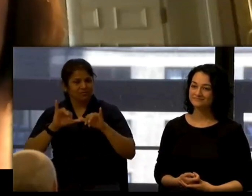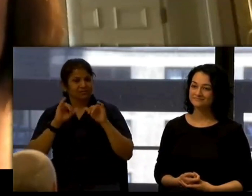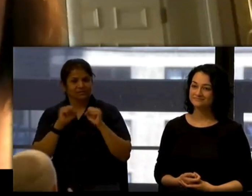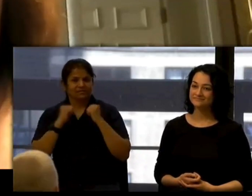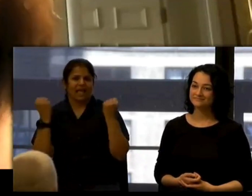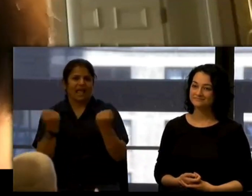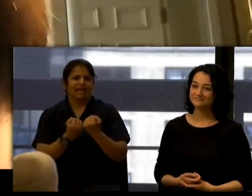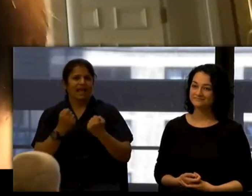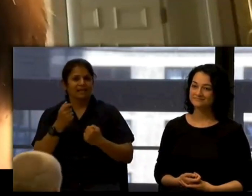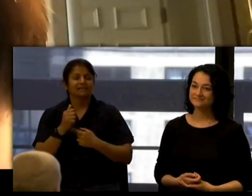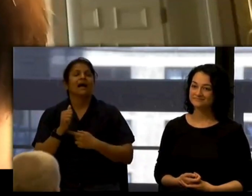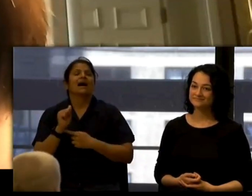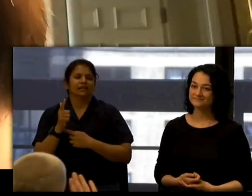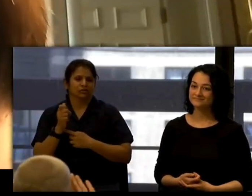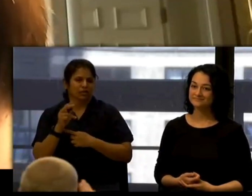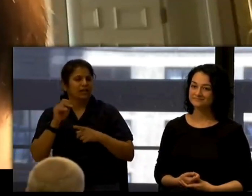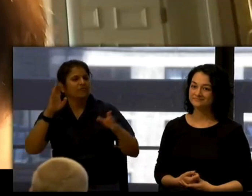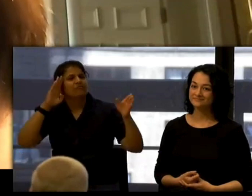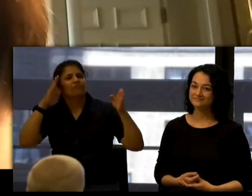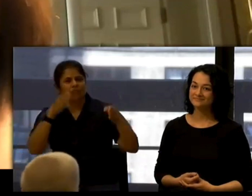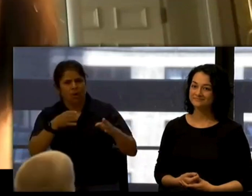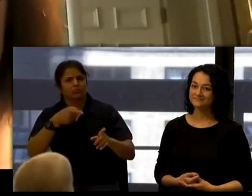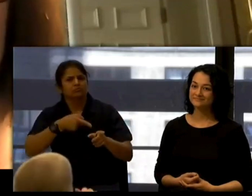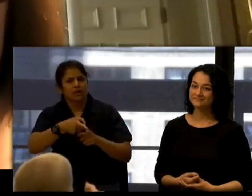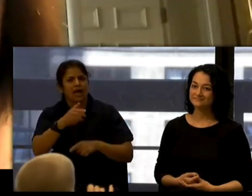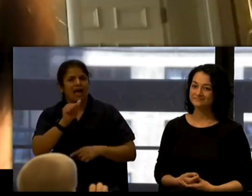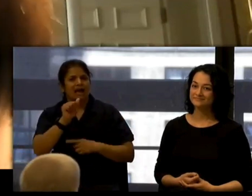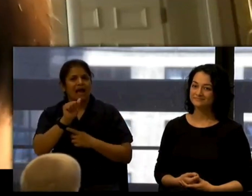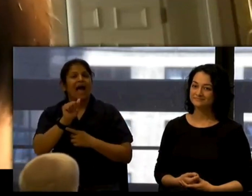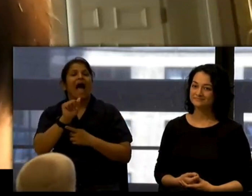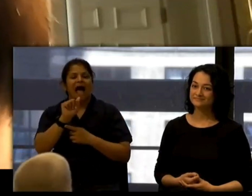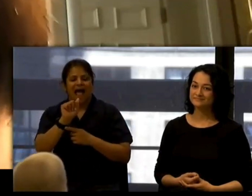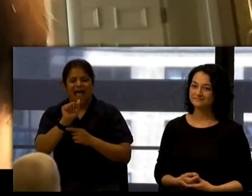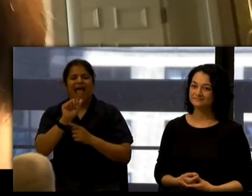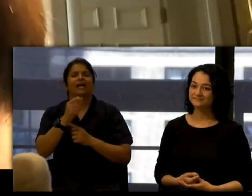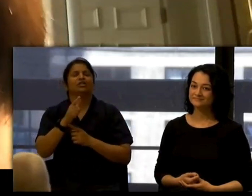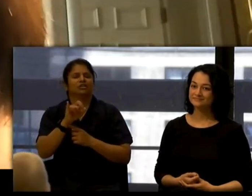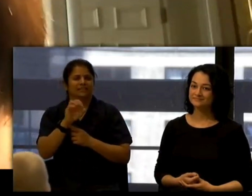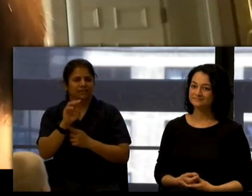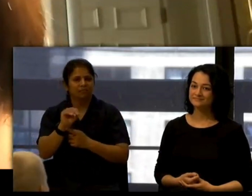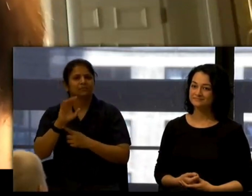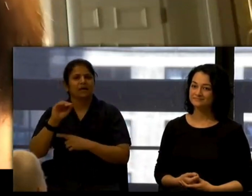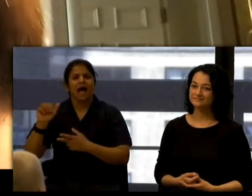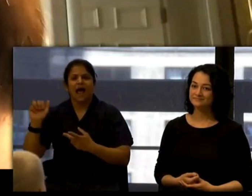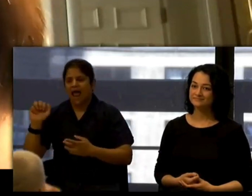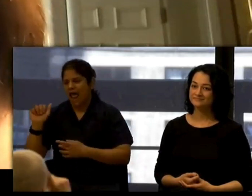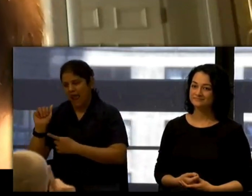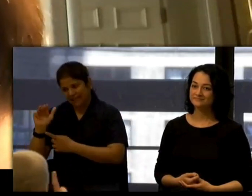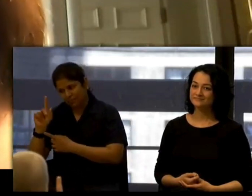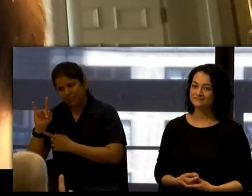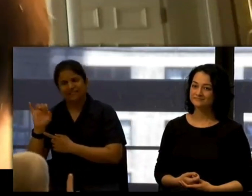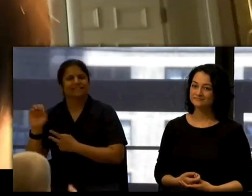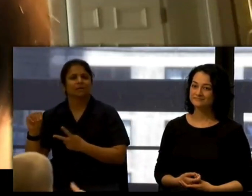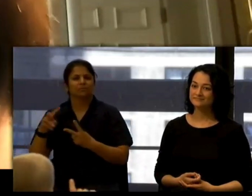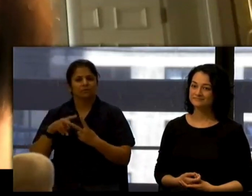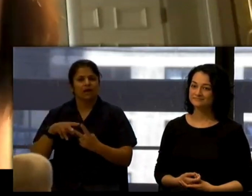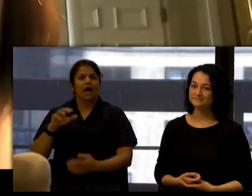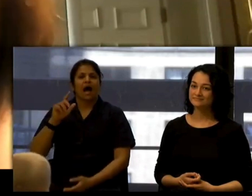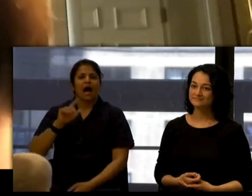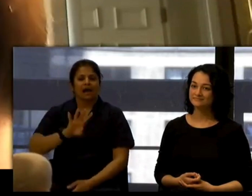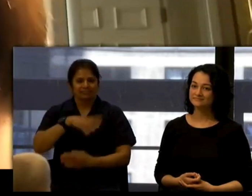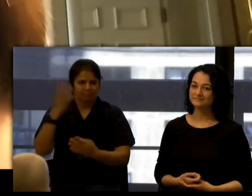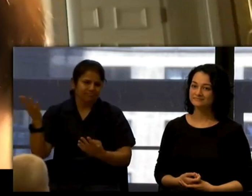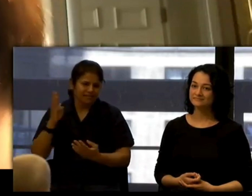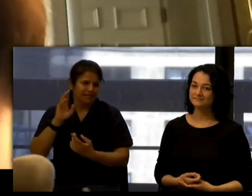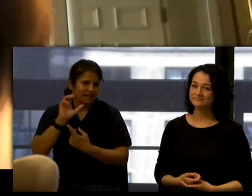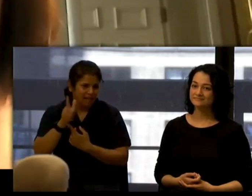of ageism and ableism on the LGBT and other diverse communities. Kudos to Michael and the team from SAGE